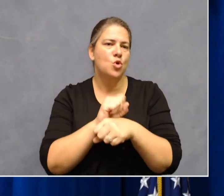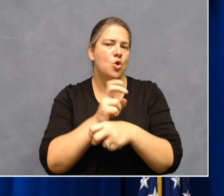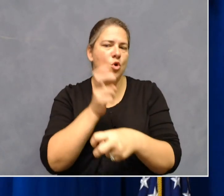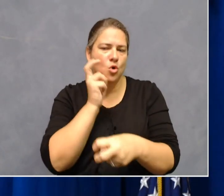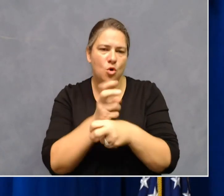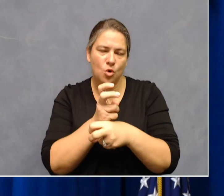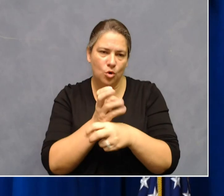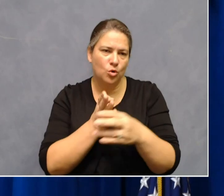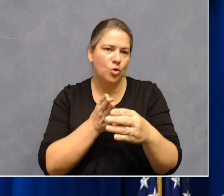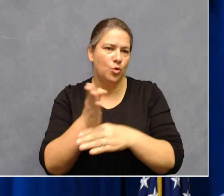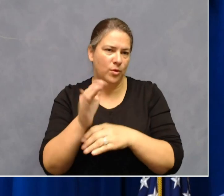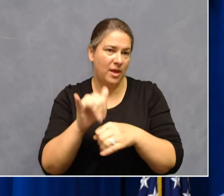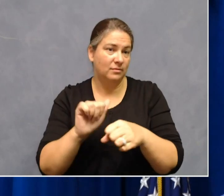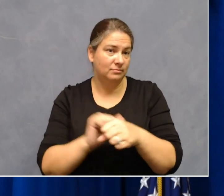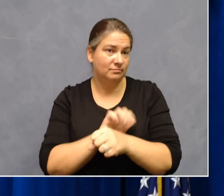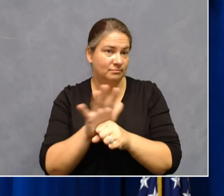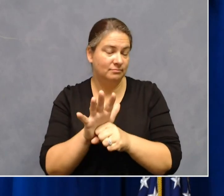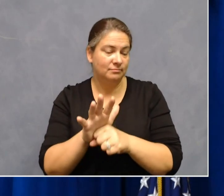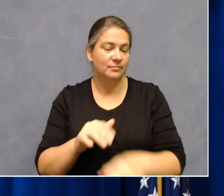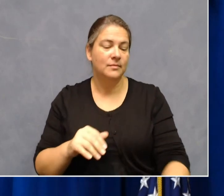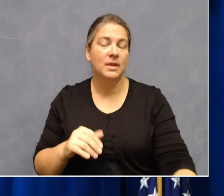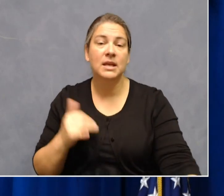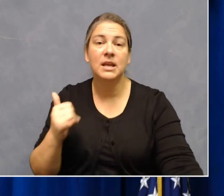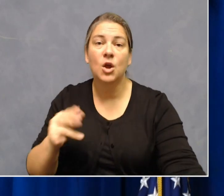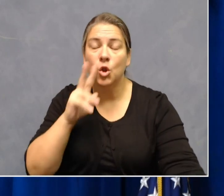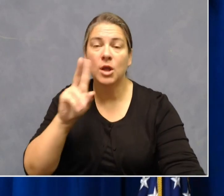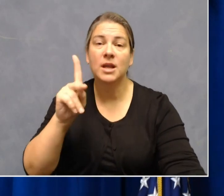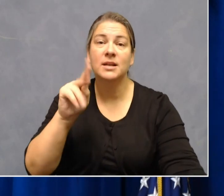pandemic. Next, we're going to hear from Dr. Stack. He's